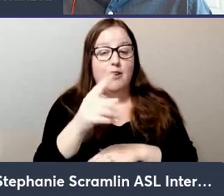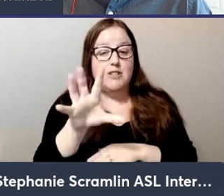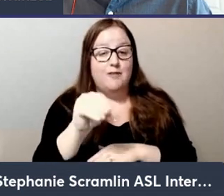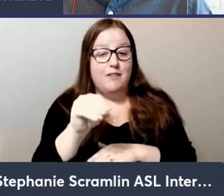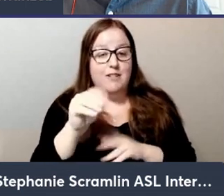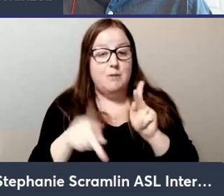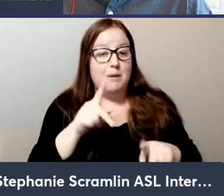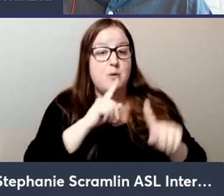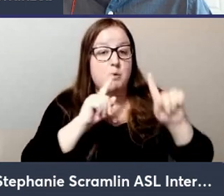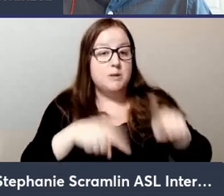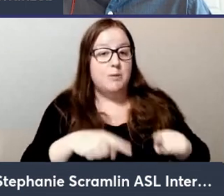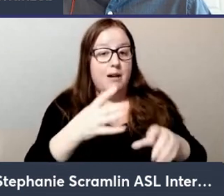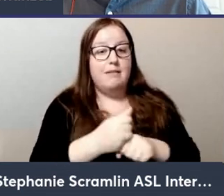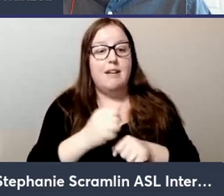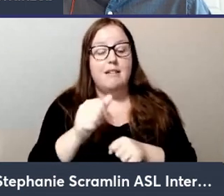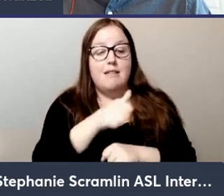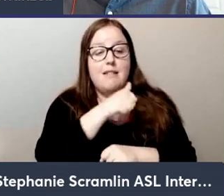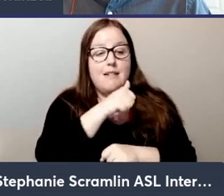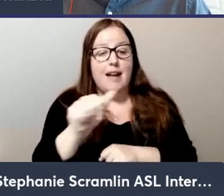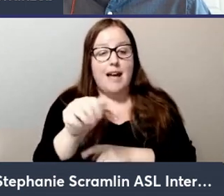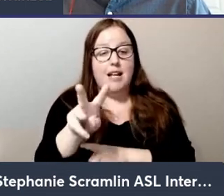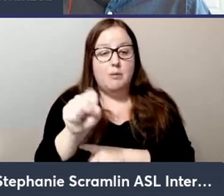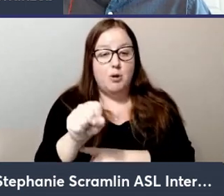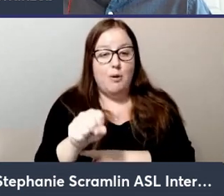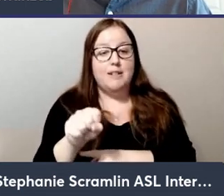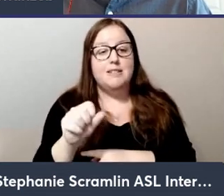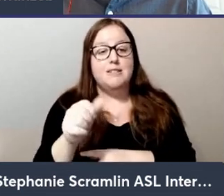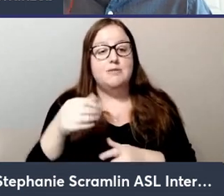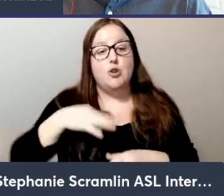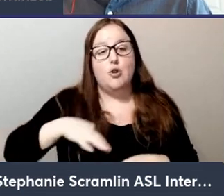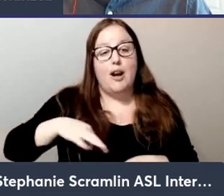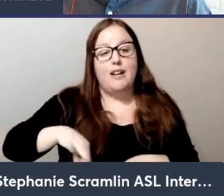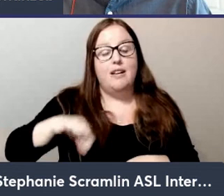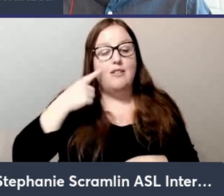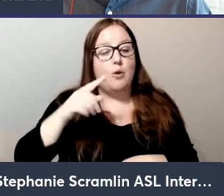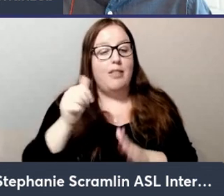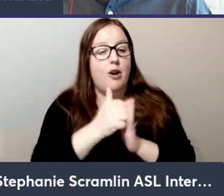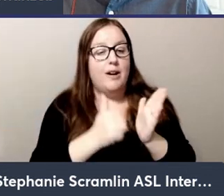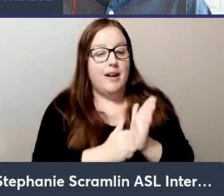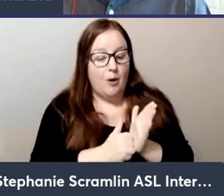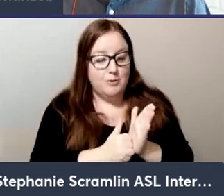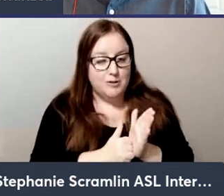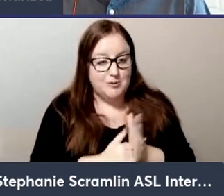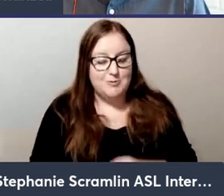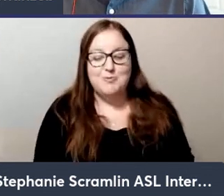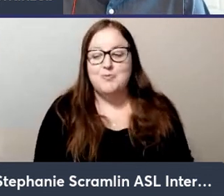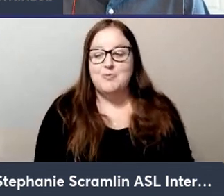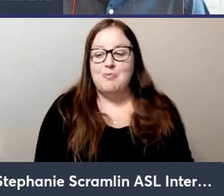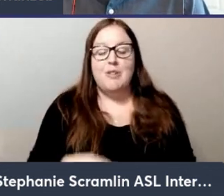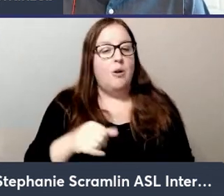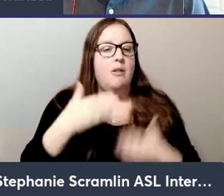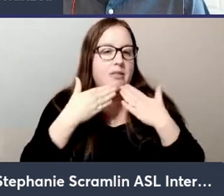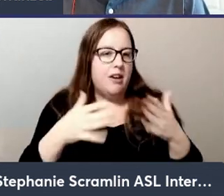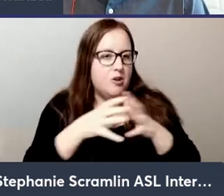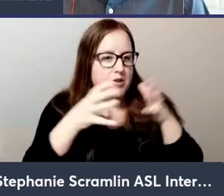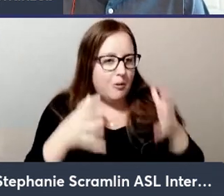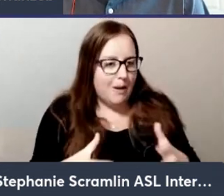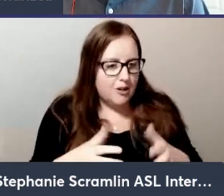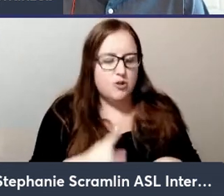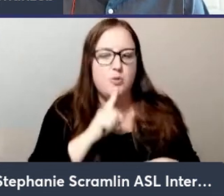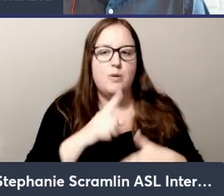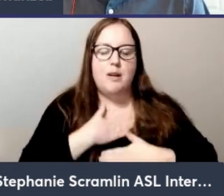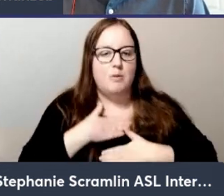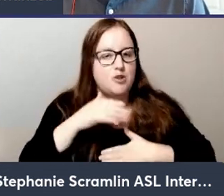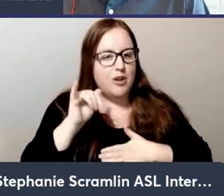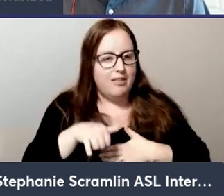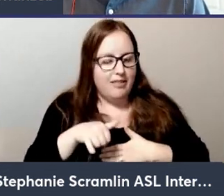respondents get an Amazon or an AWS credit for their account. So thank you so much for being here. Really do appreciate